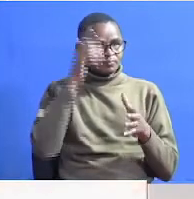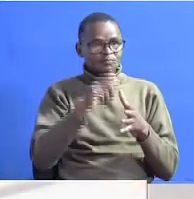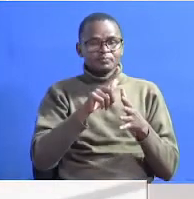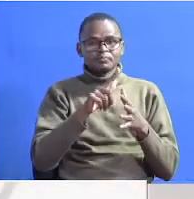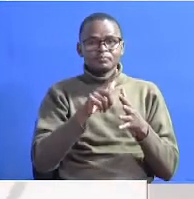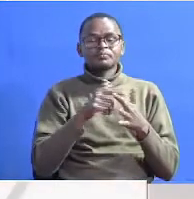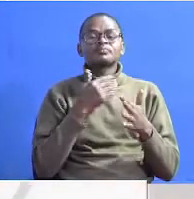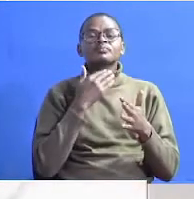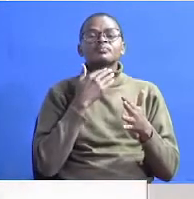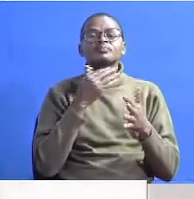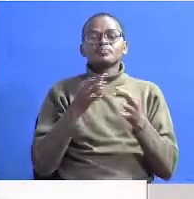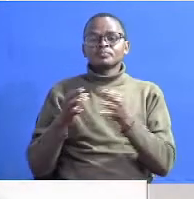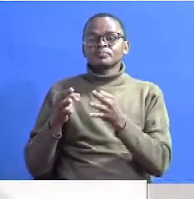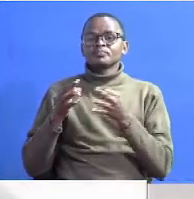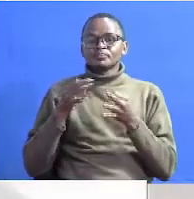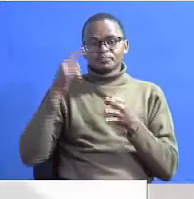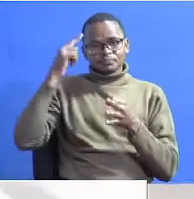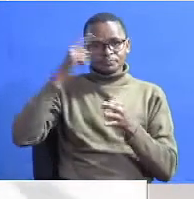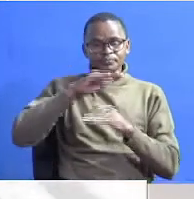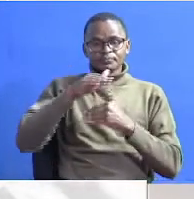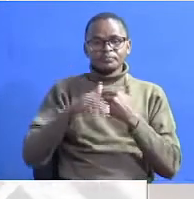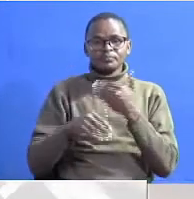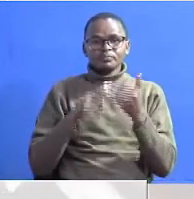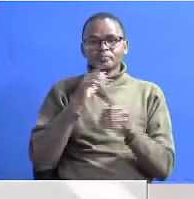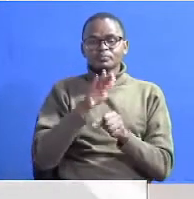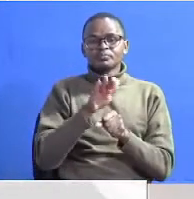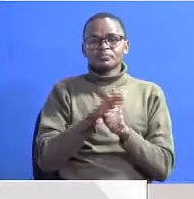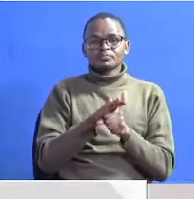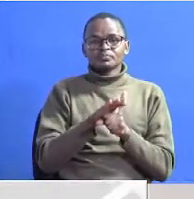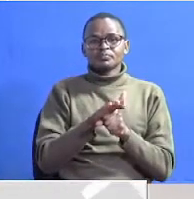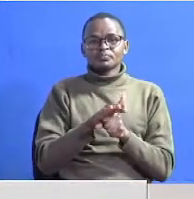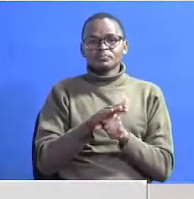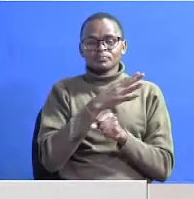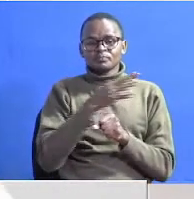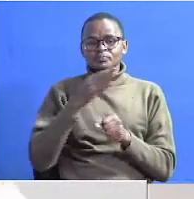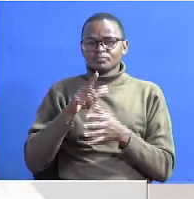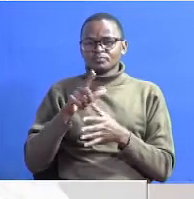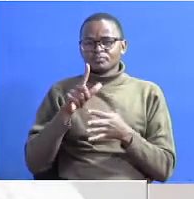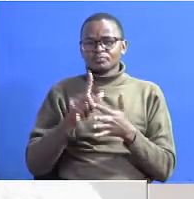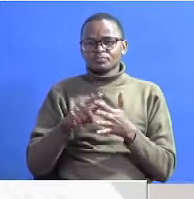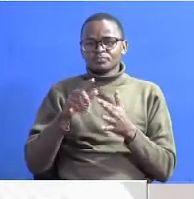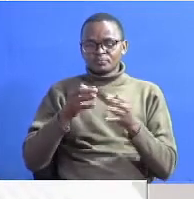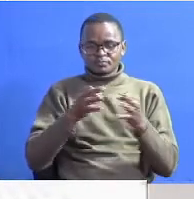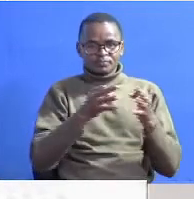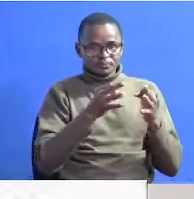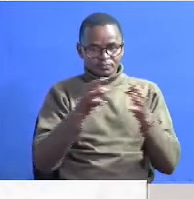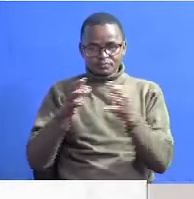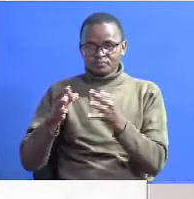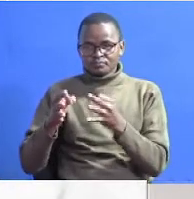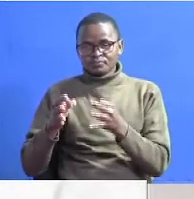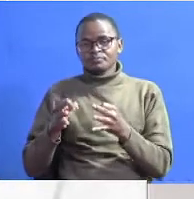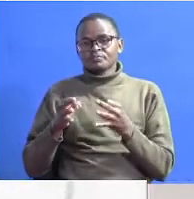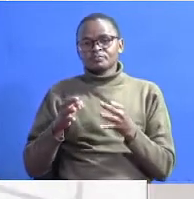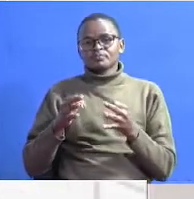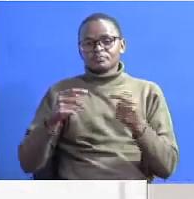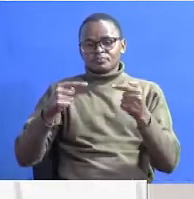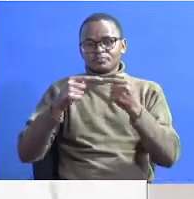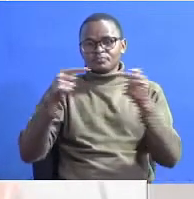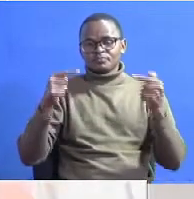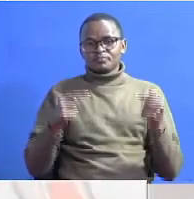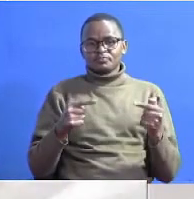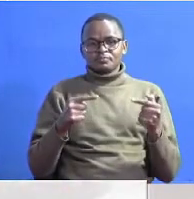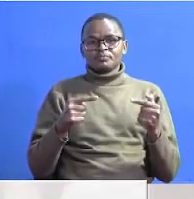keeping the government accountable for all the promises that they made. And some of these, in terms of accountability, the